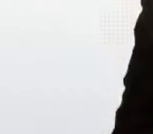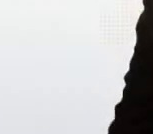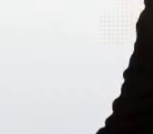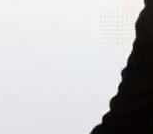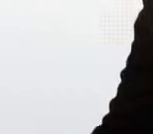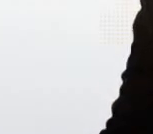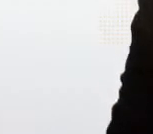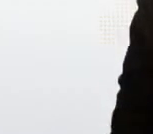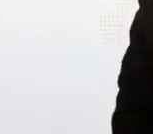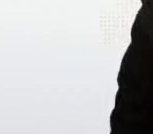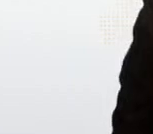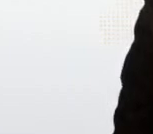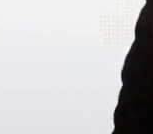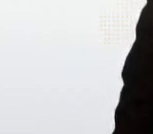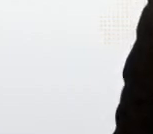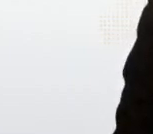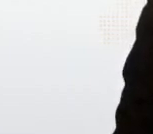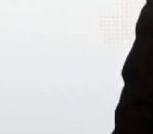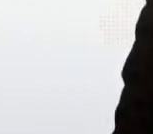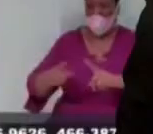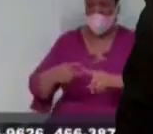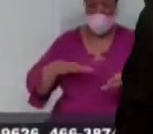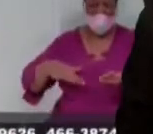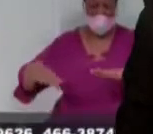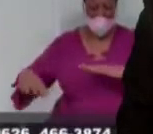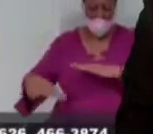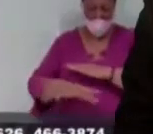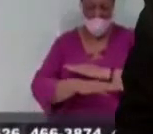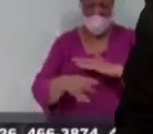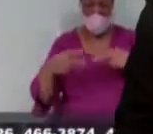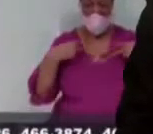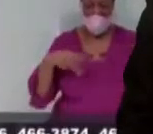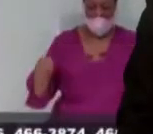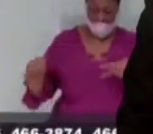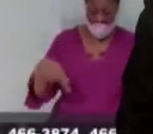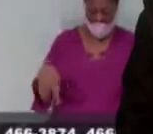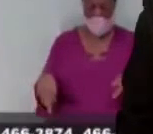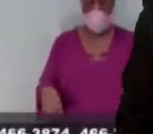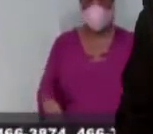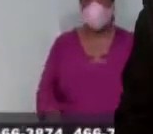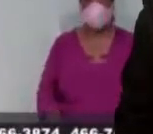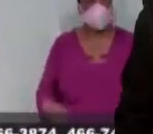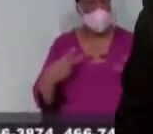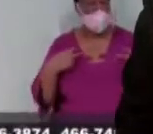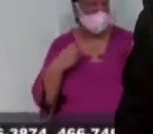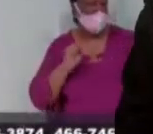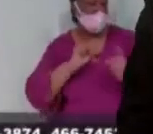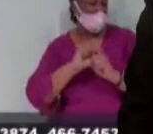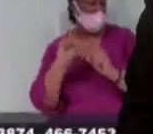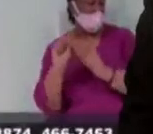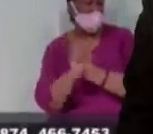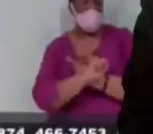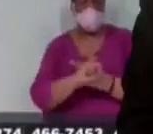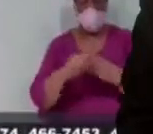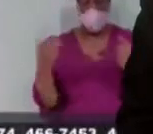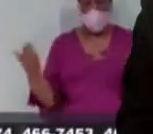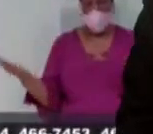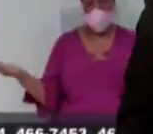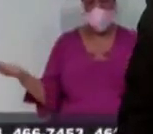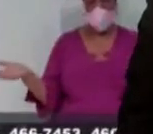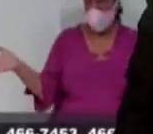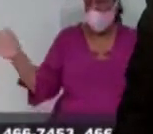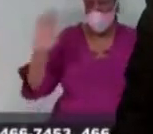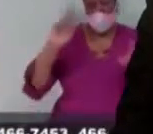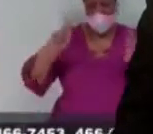January. Meanwhile, back in the Federation, event planners here are being strongly encouraged to follow the provisions for